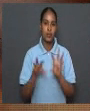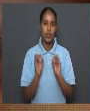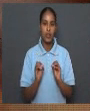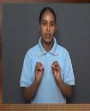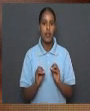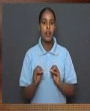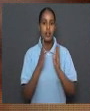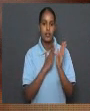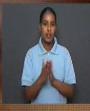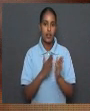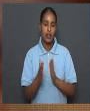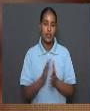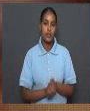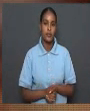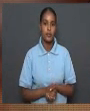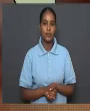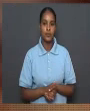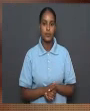Students, let's get ready.